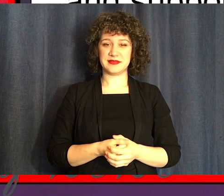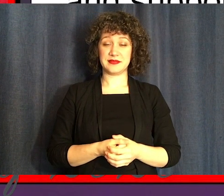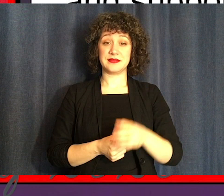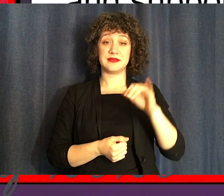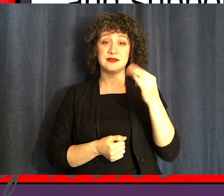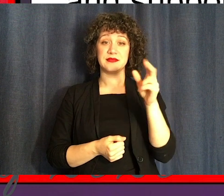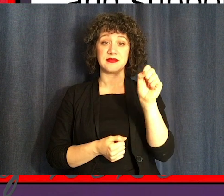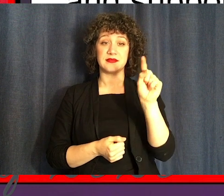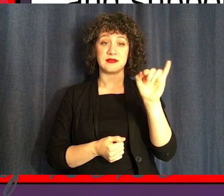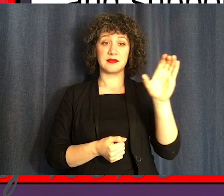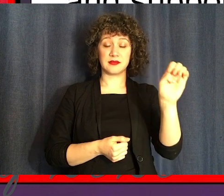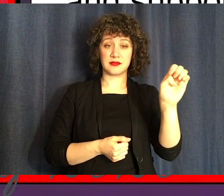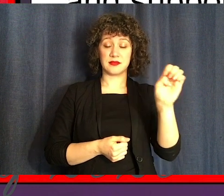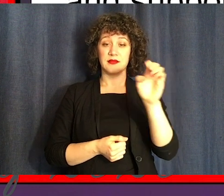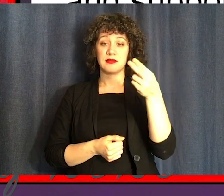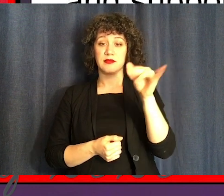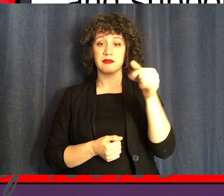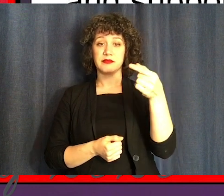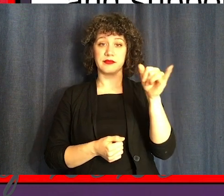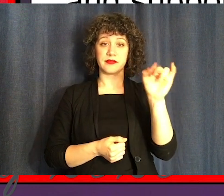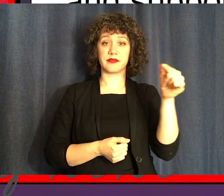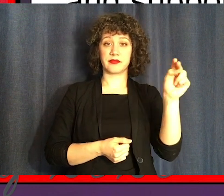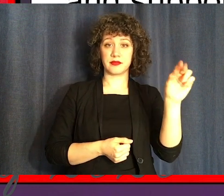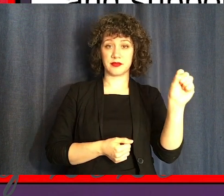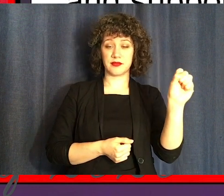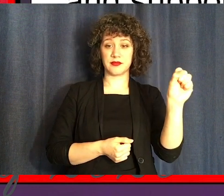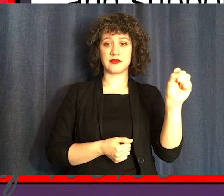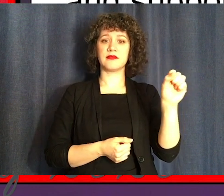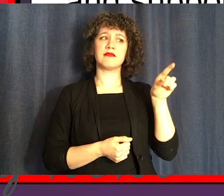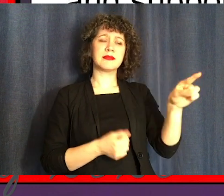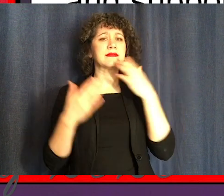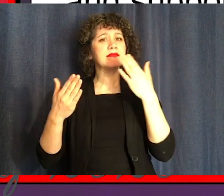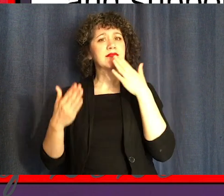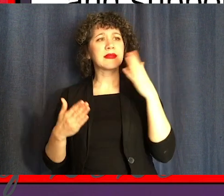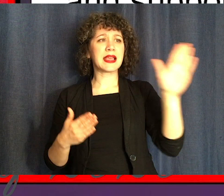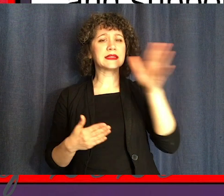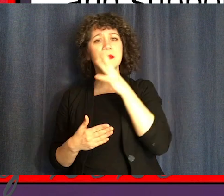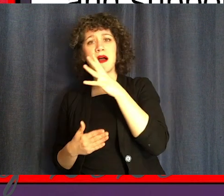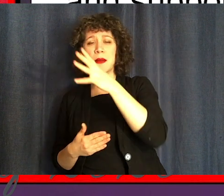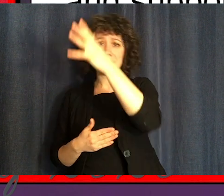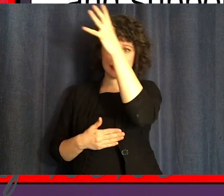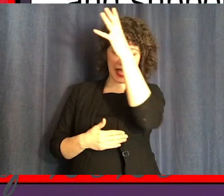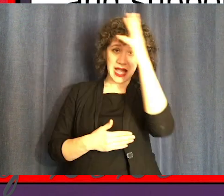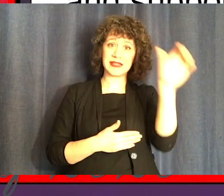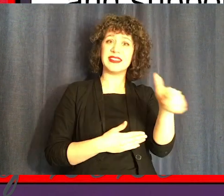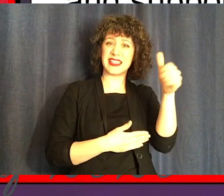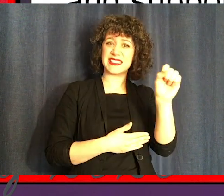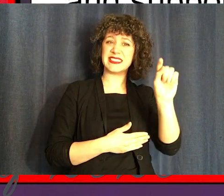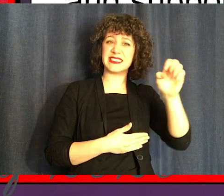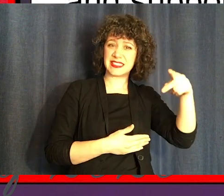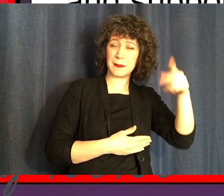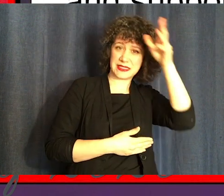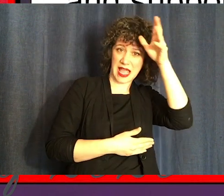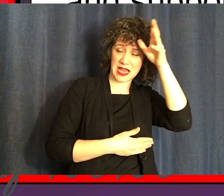Justice Higgins. Justice is grateful to his mom, dad, and stepdad for all their love and support that